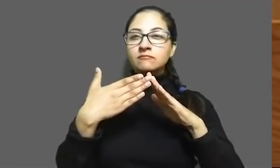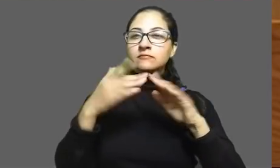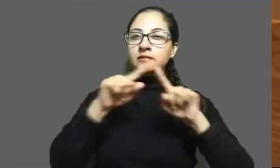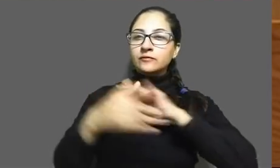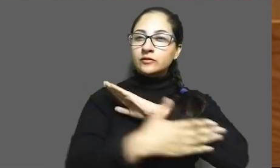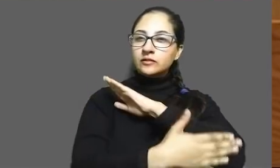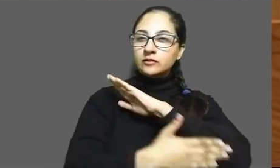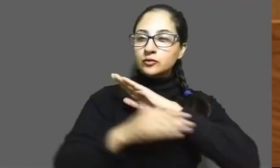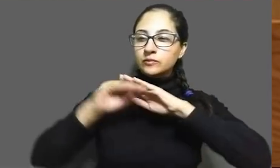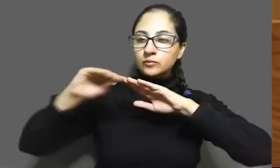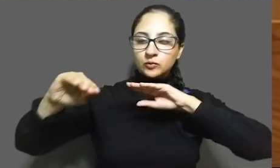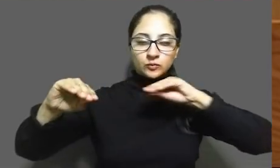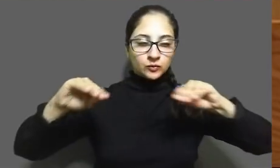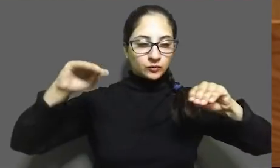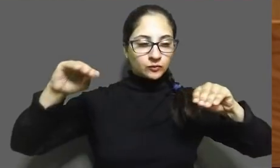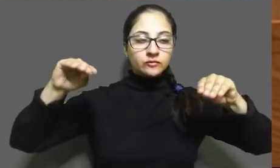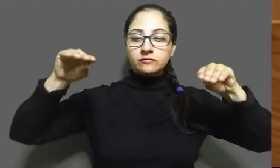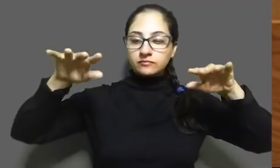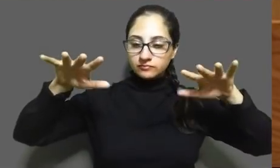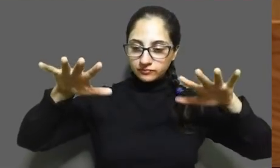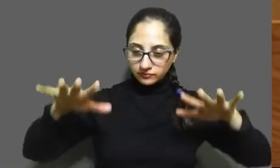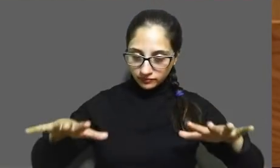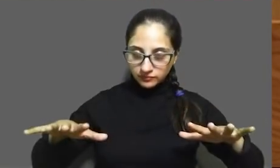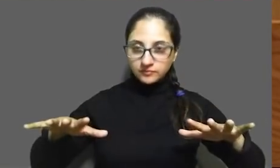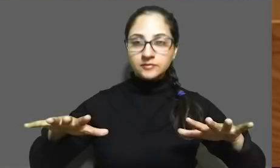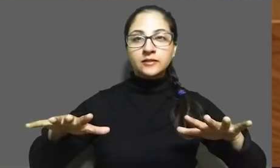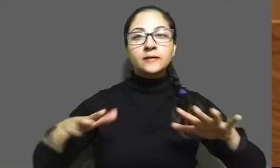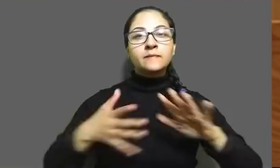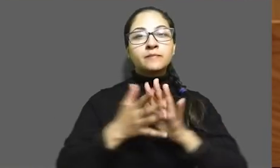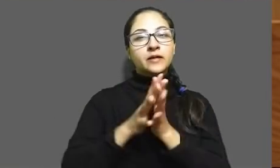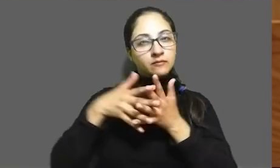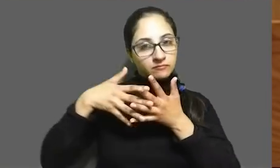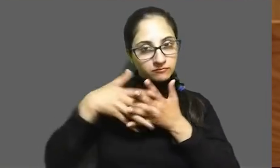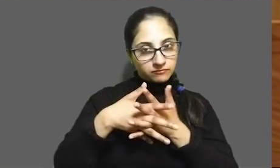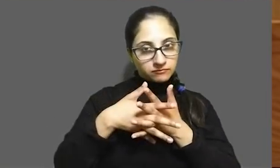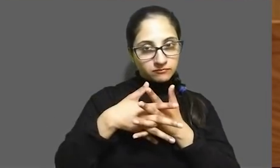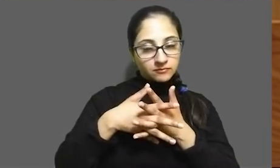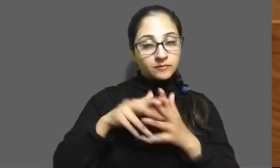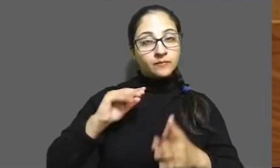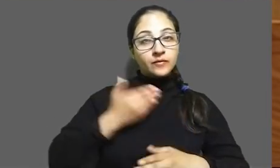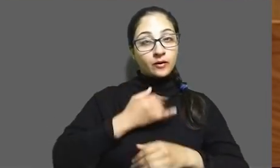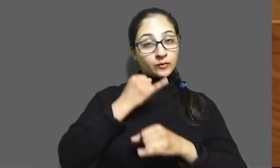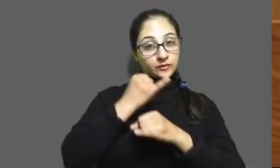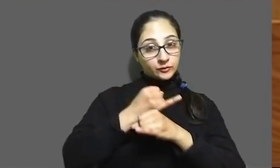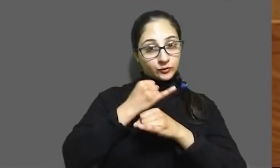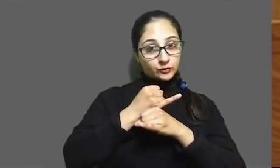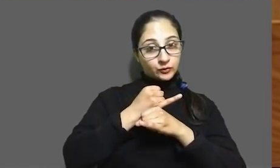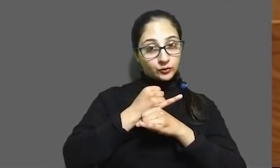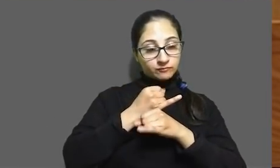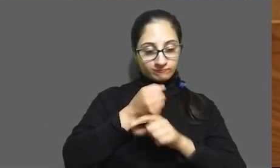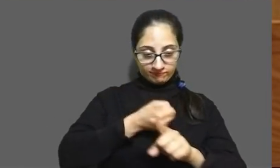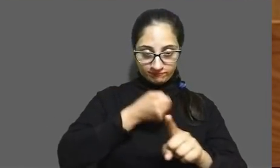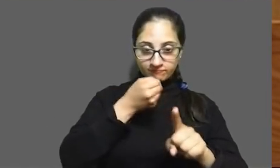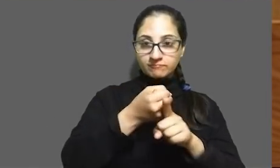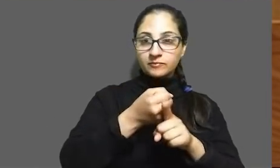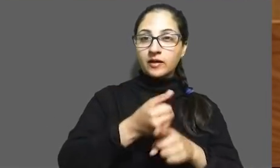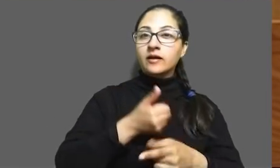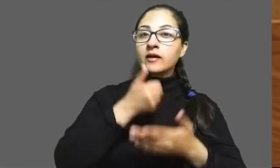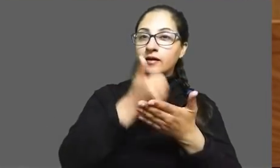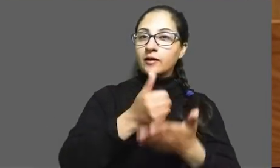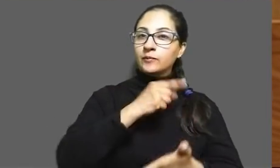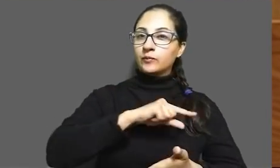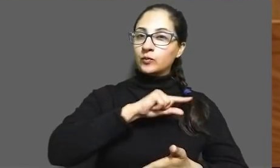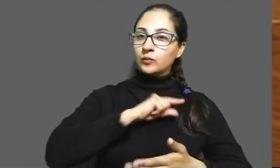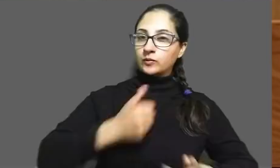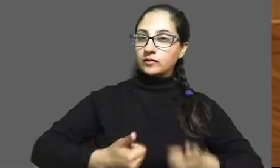world is finding its position in the various countries, that our institutions are beginning to have an impact